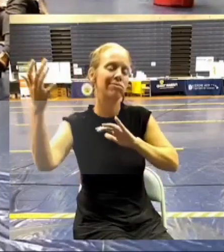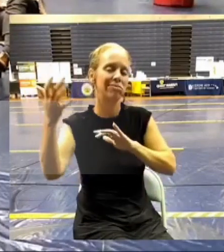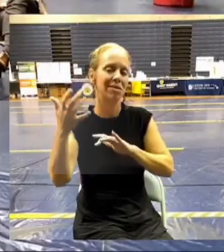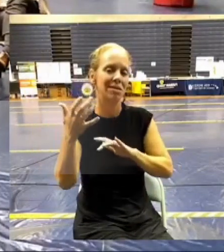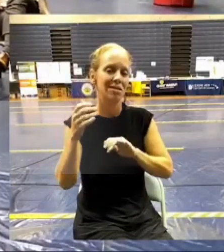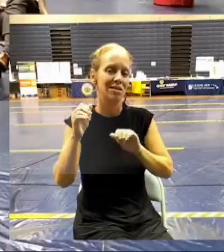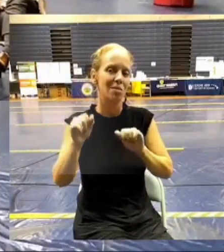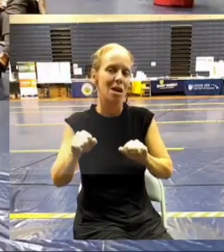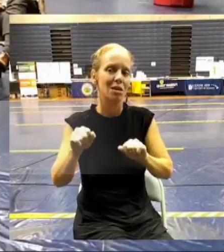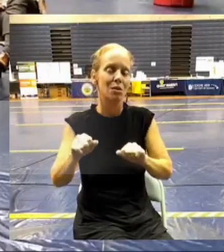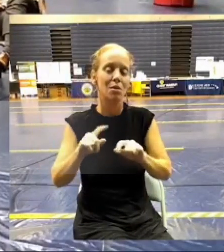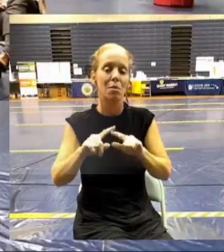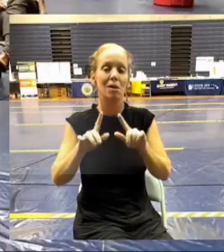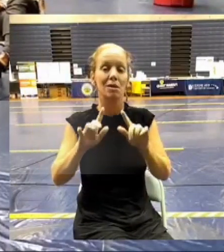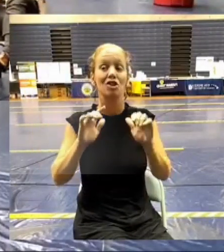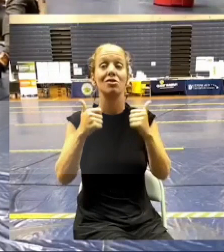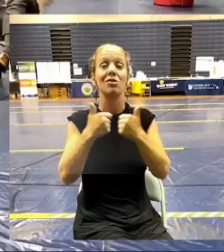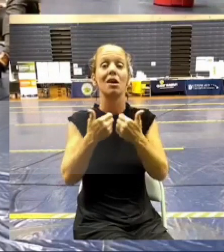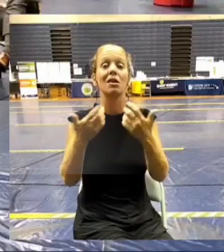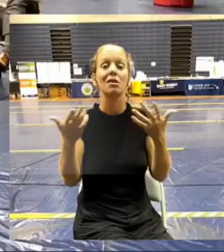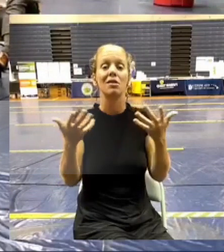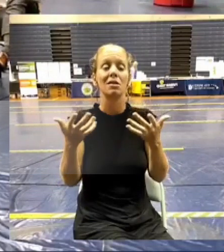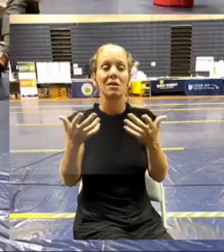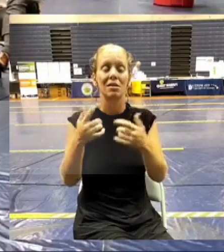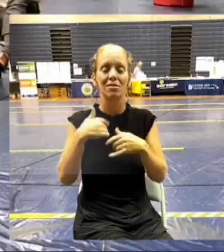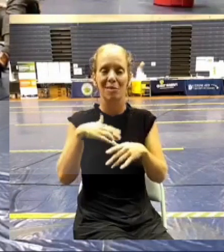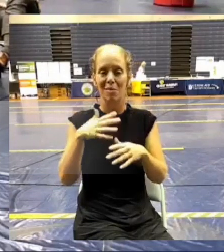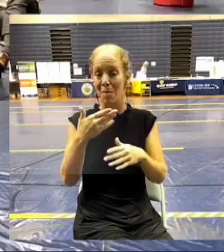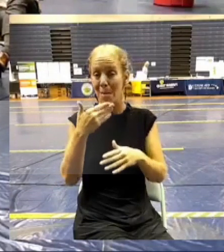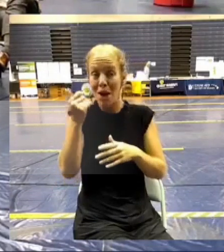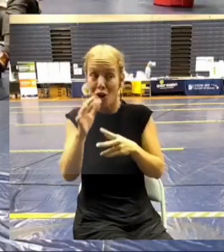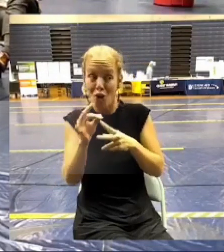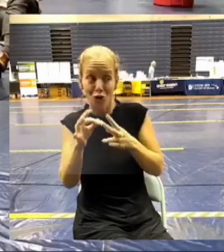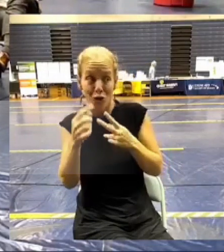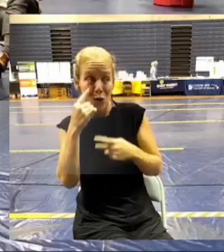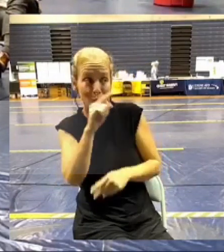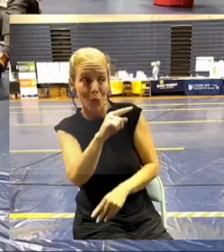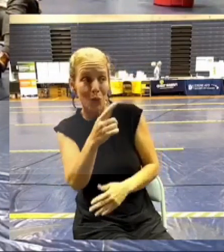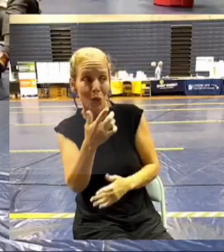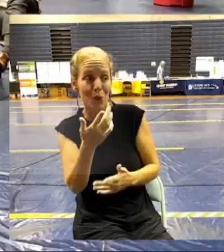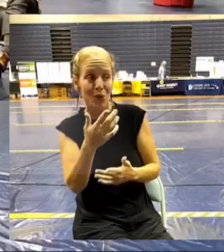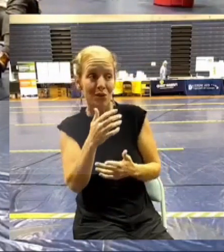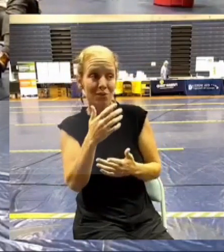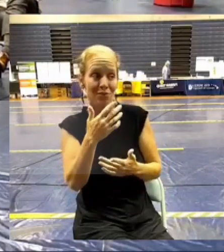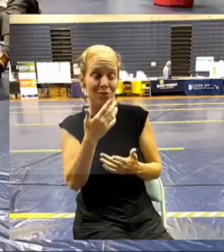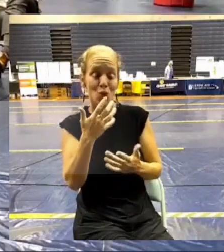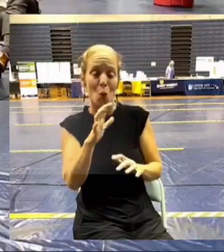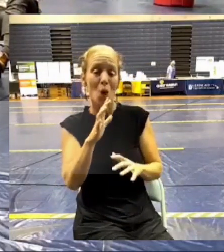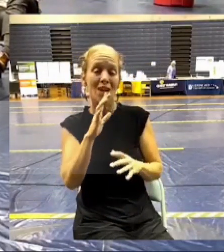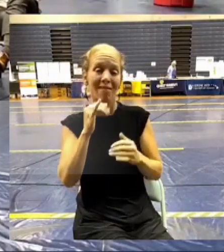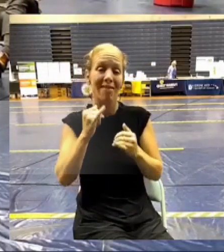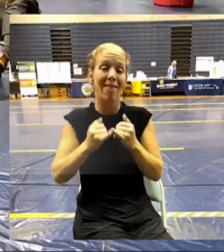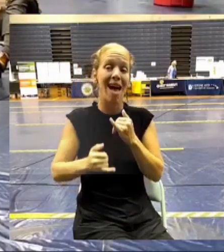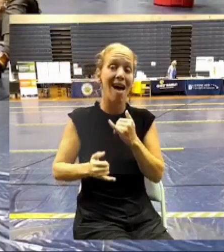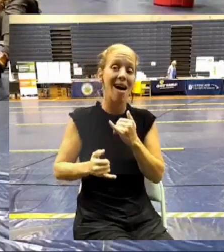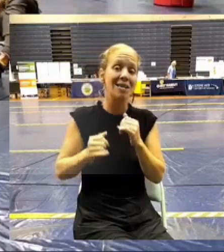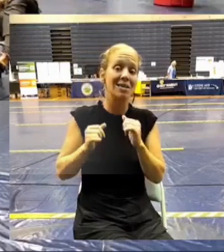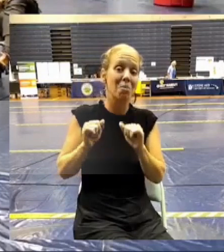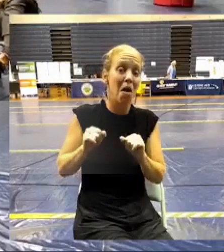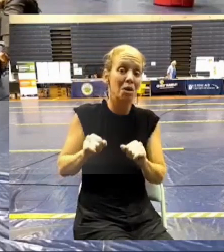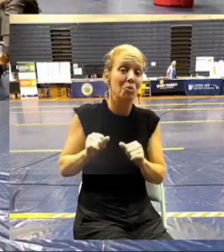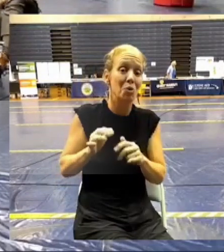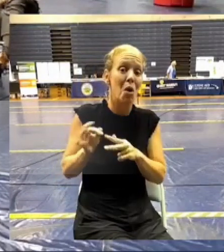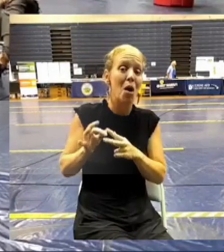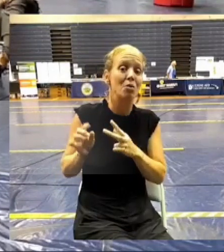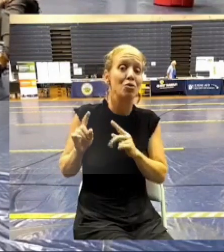it. You know, I think the challenge for us is try to find other alternatives for people rather than having to resort to the